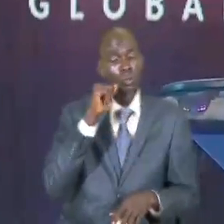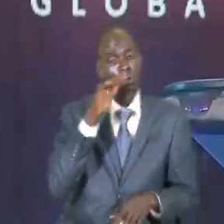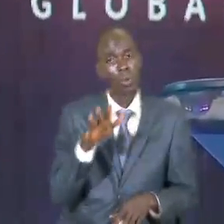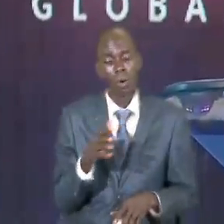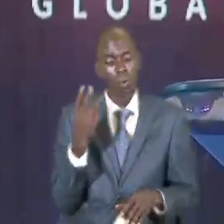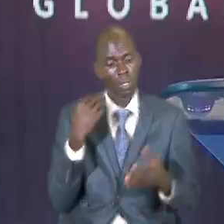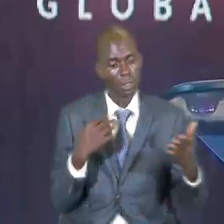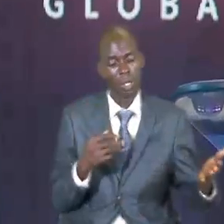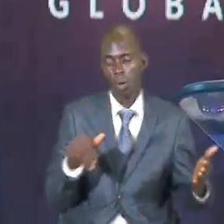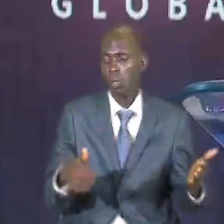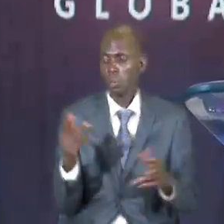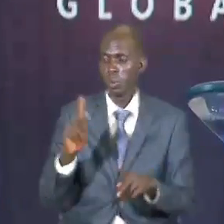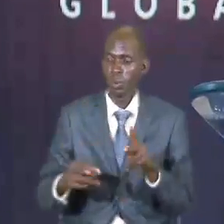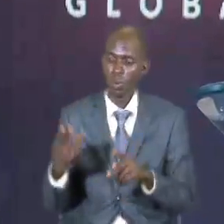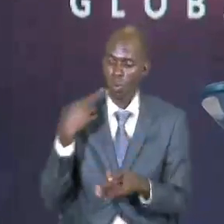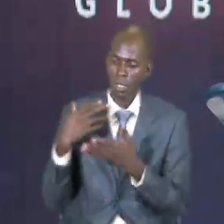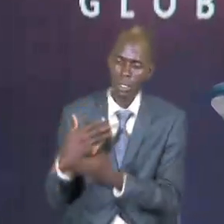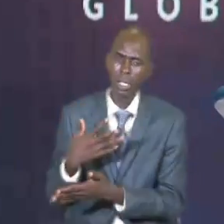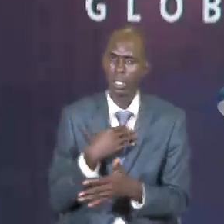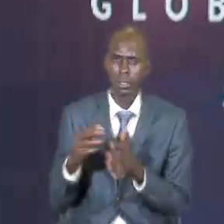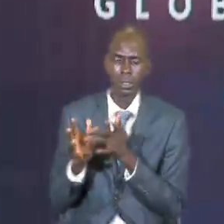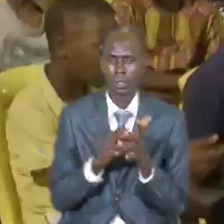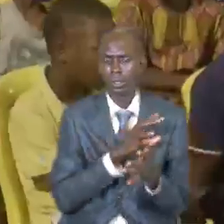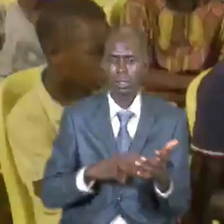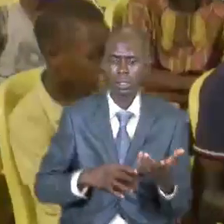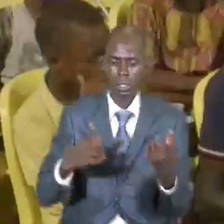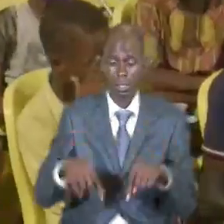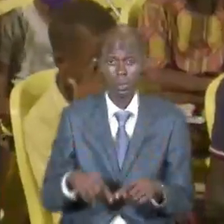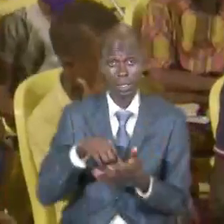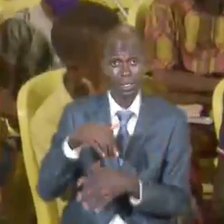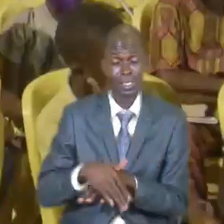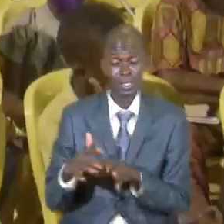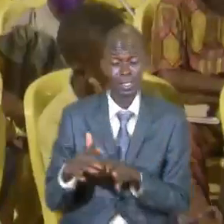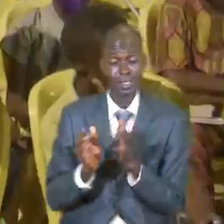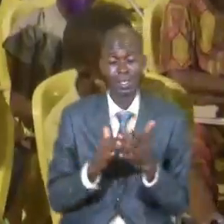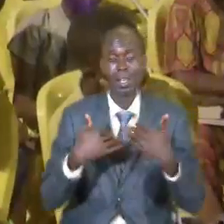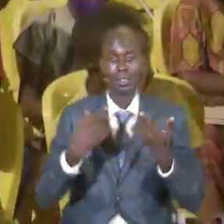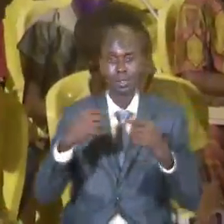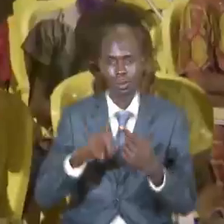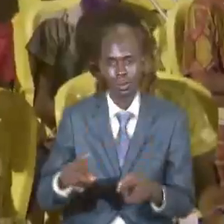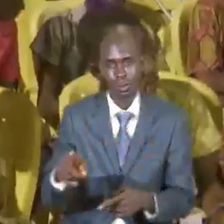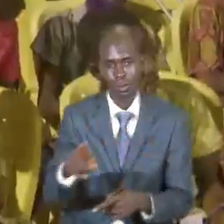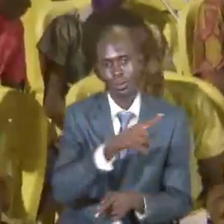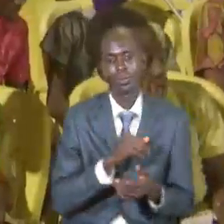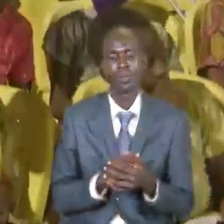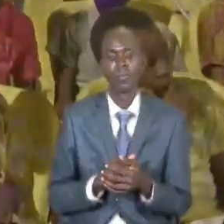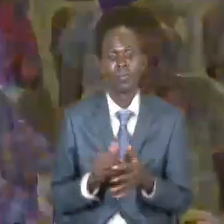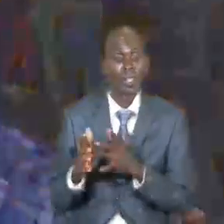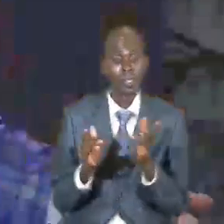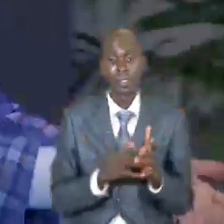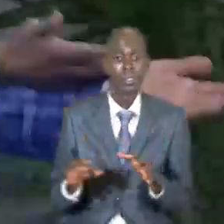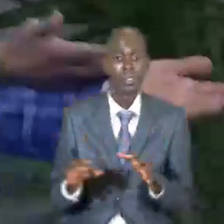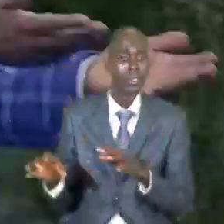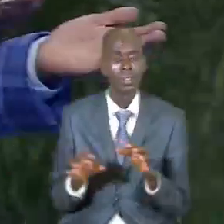then Jesus came. Tonight Jesus has come to you. He did not join the profession to keep